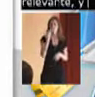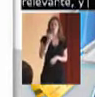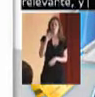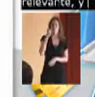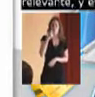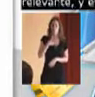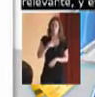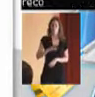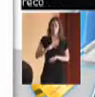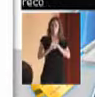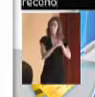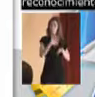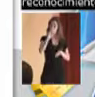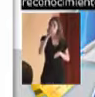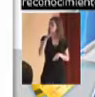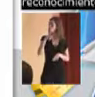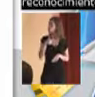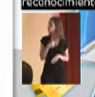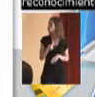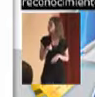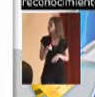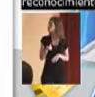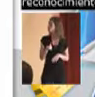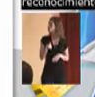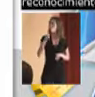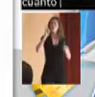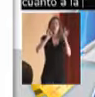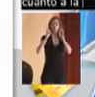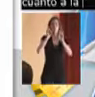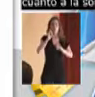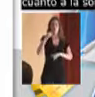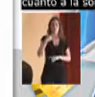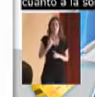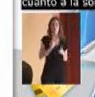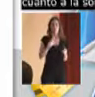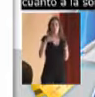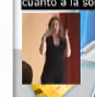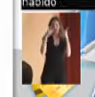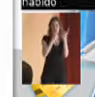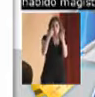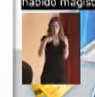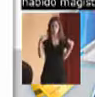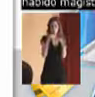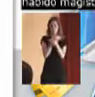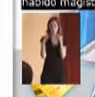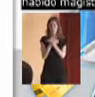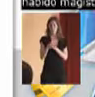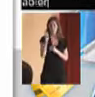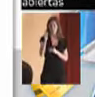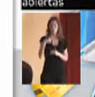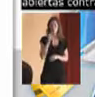information, the capacity of recognizing objects. As far as sonification, there's been many suggestions, many of them